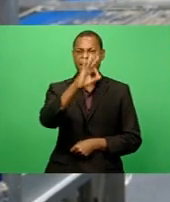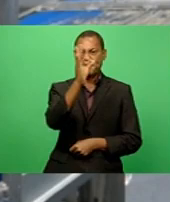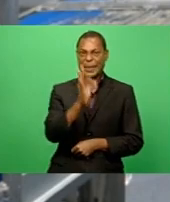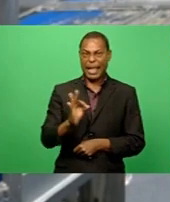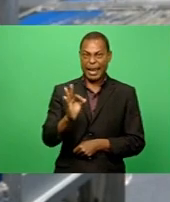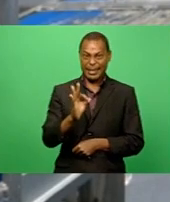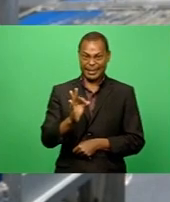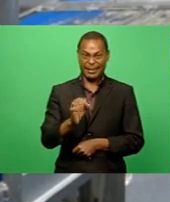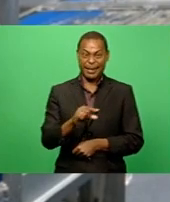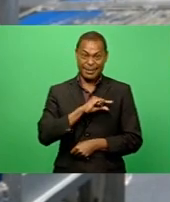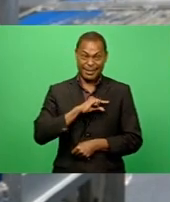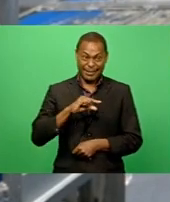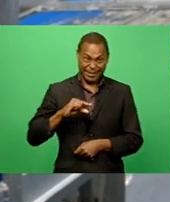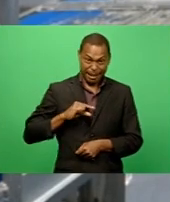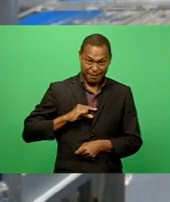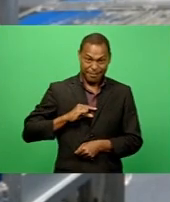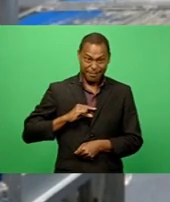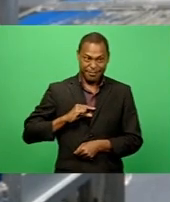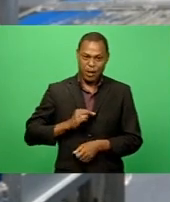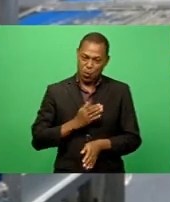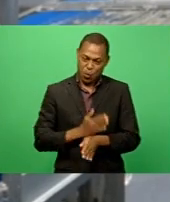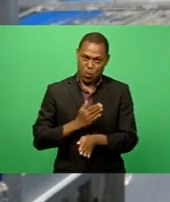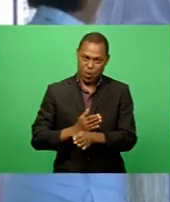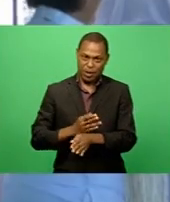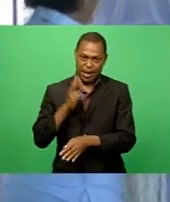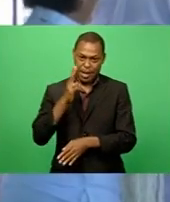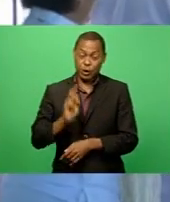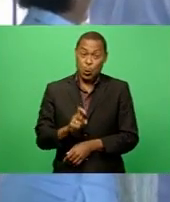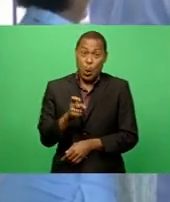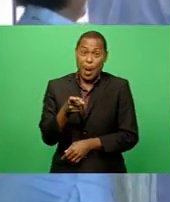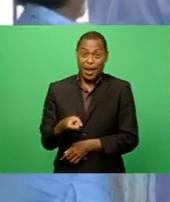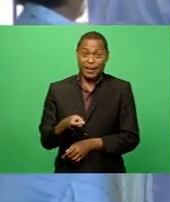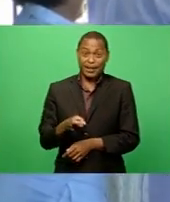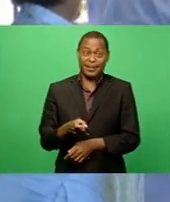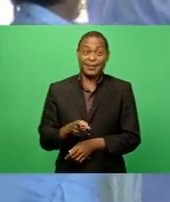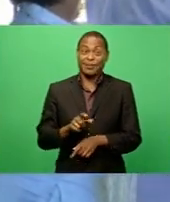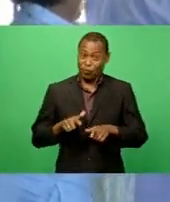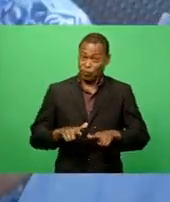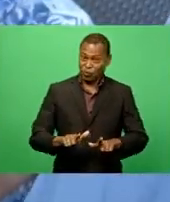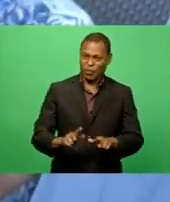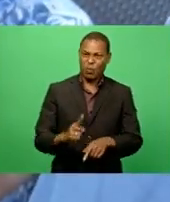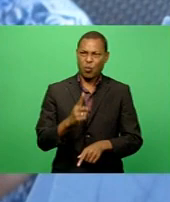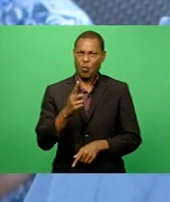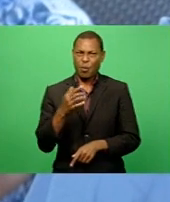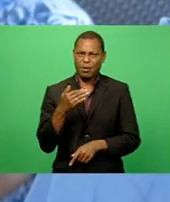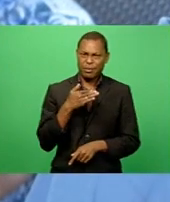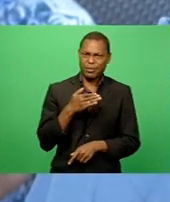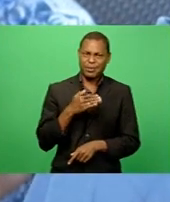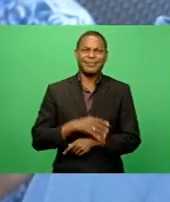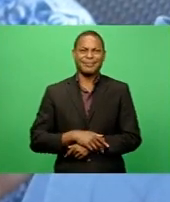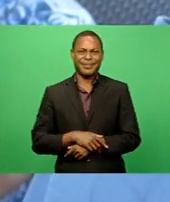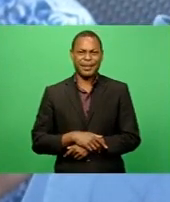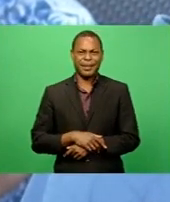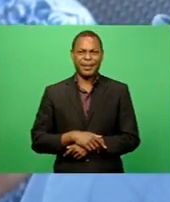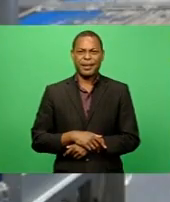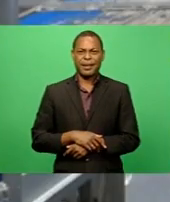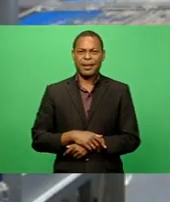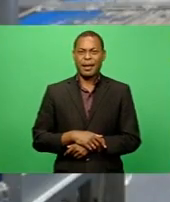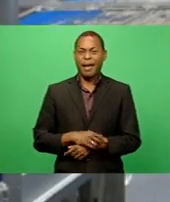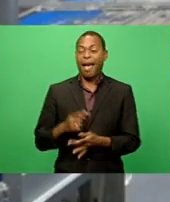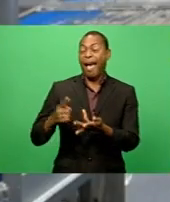crew. For our next 2 trips, we have above 100 that will be traveling with us. And due to popular demand, we'll be opening another 3